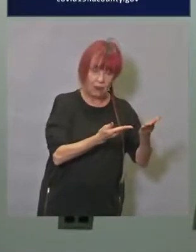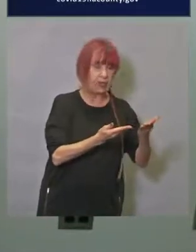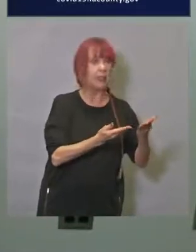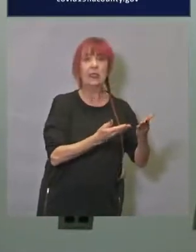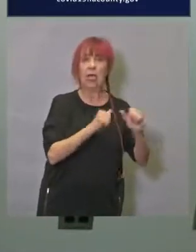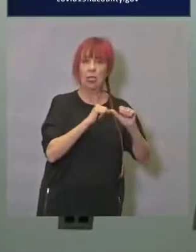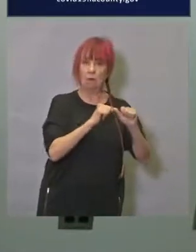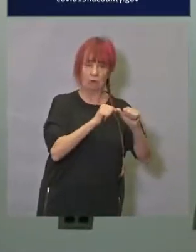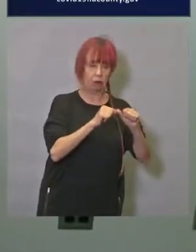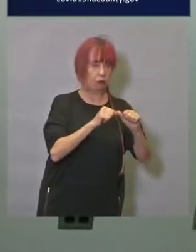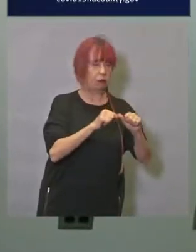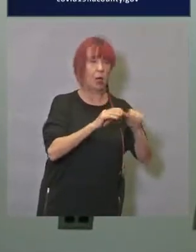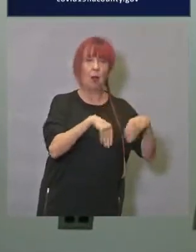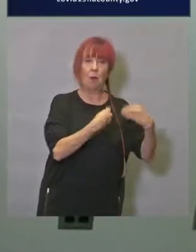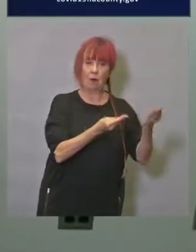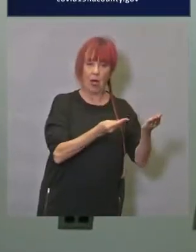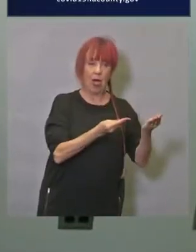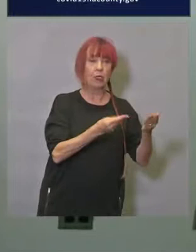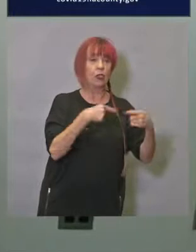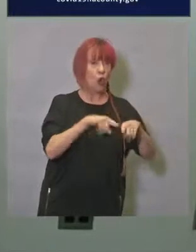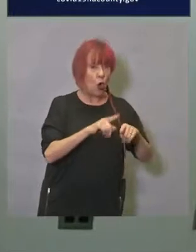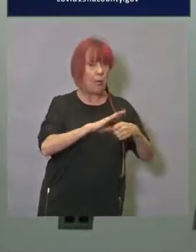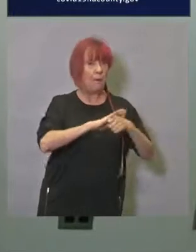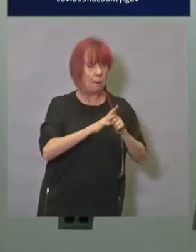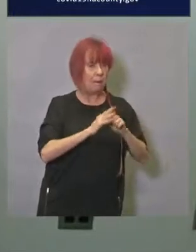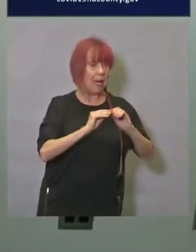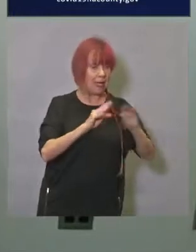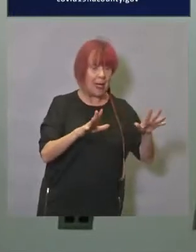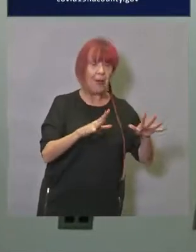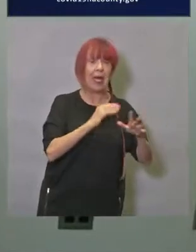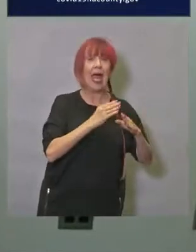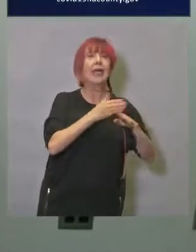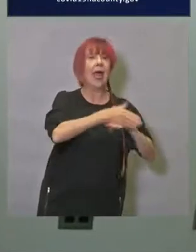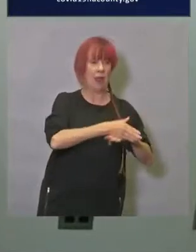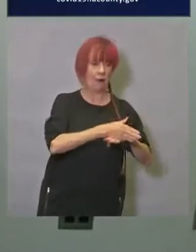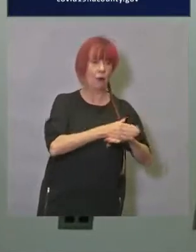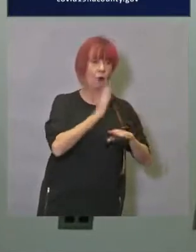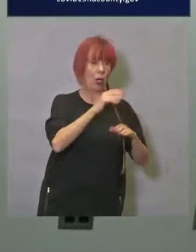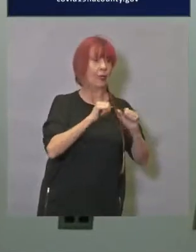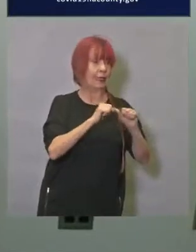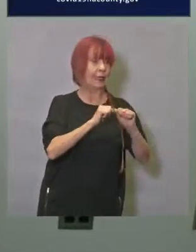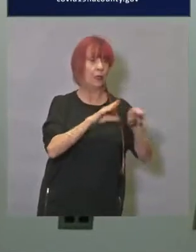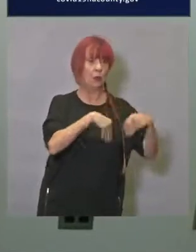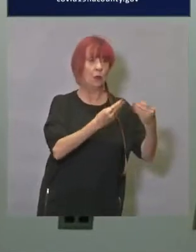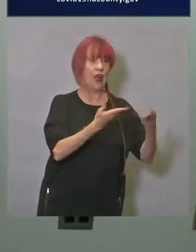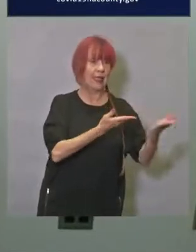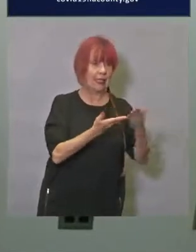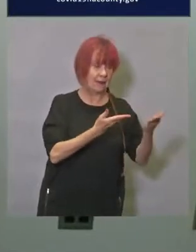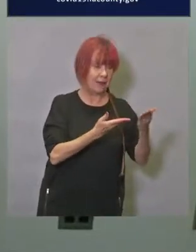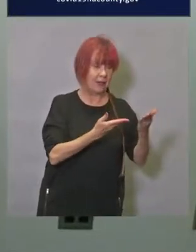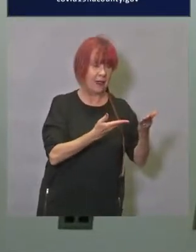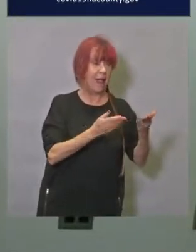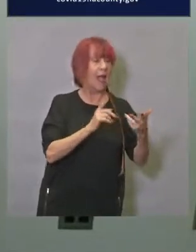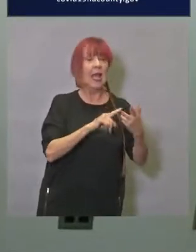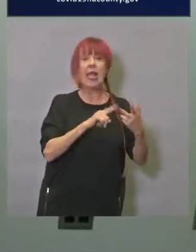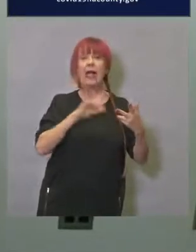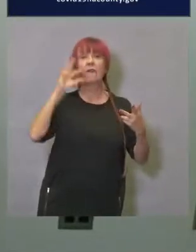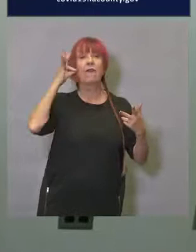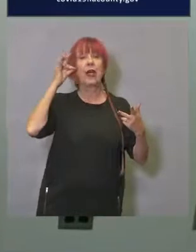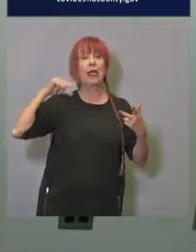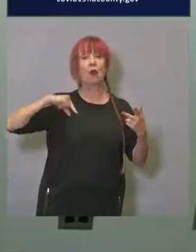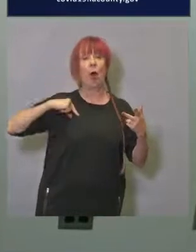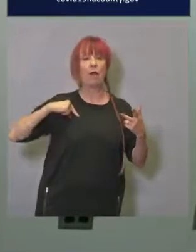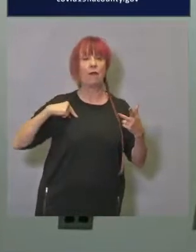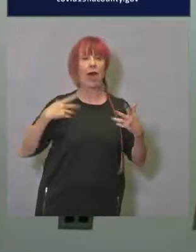provide services after the pandemic, that I think are making the biggest difference. That includes our federally qualified health centers, that includes